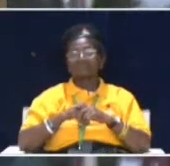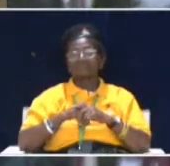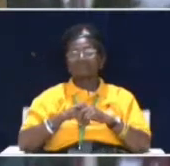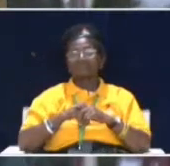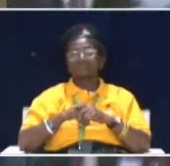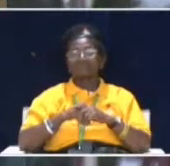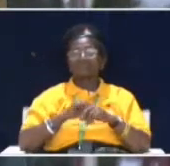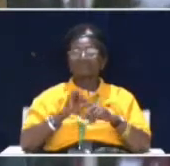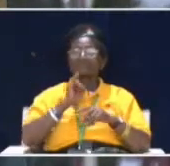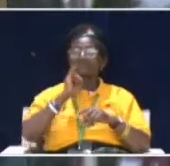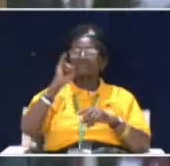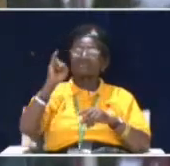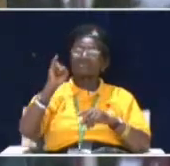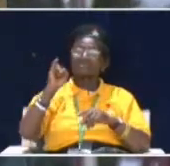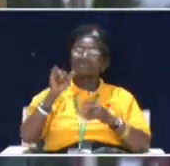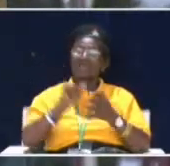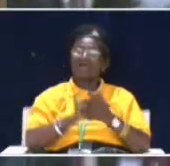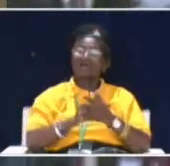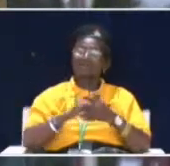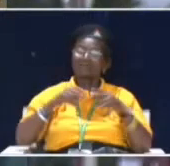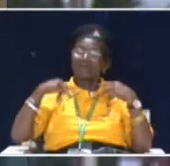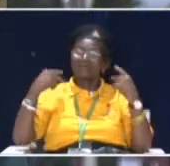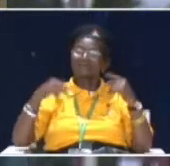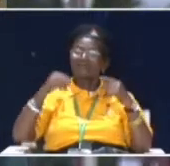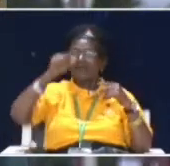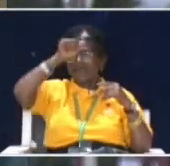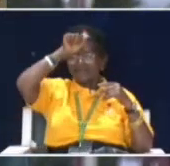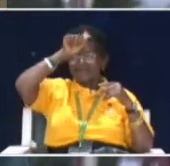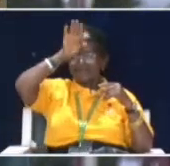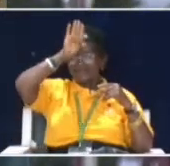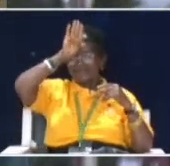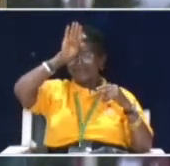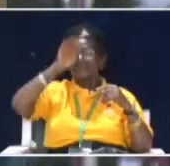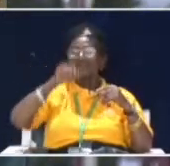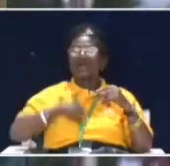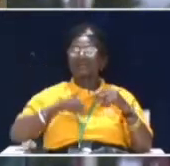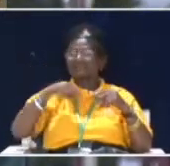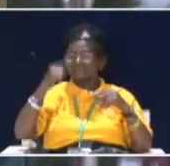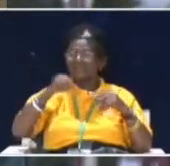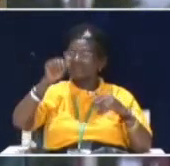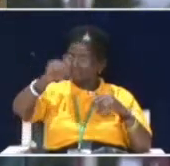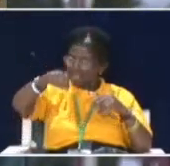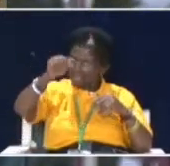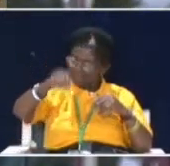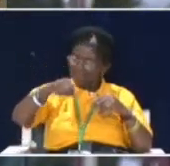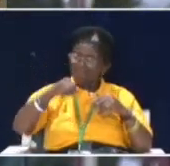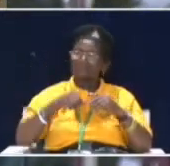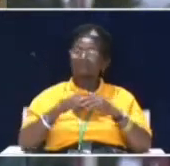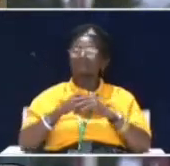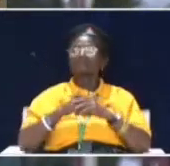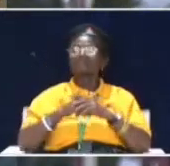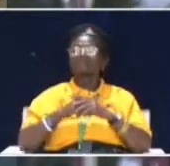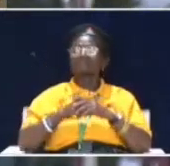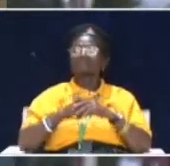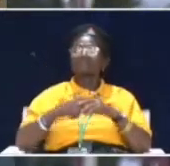Is that Pastor Adeboye? I said yes. Says Pastor Adeboye ni yan mo ni be ni. We have found your